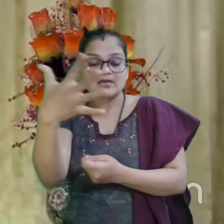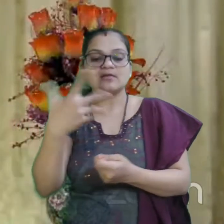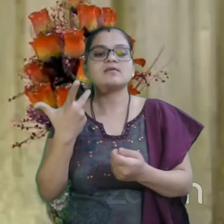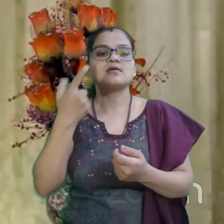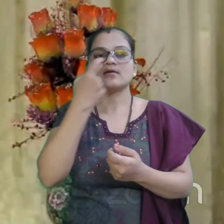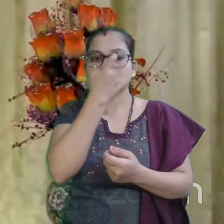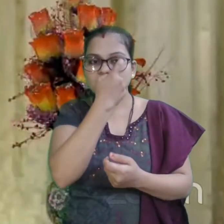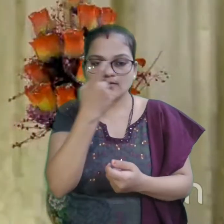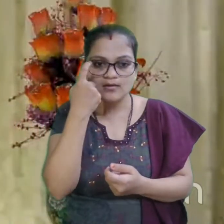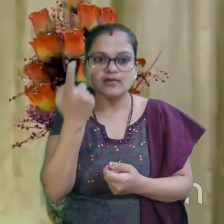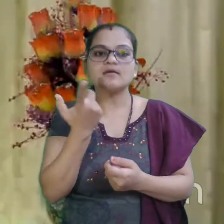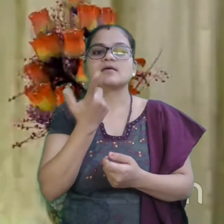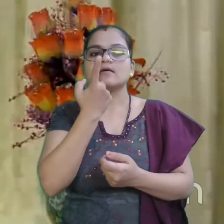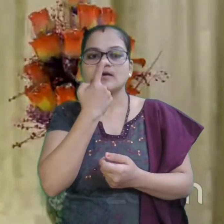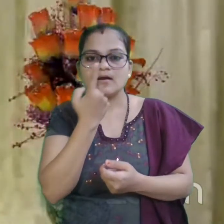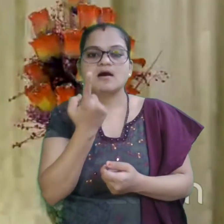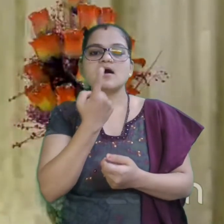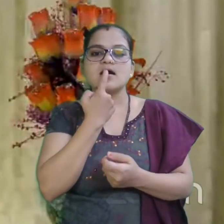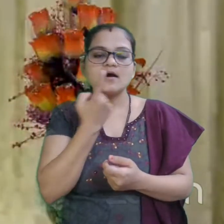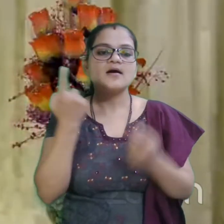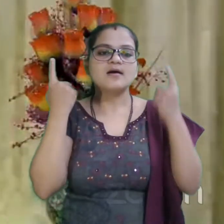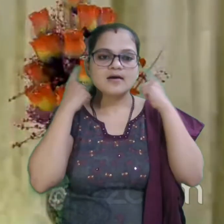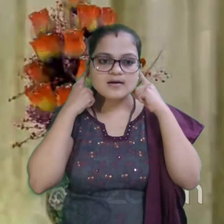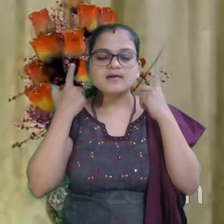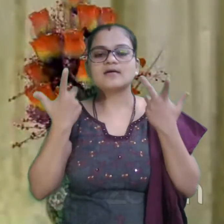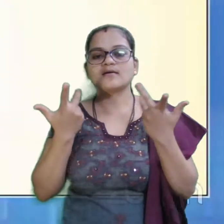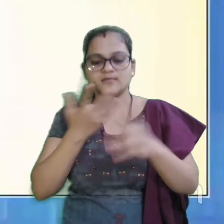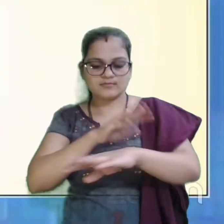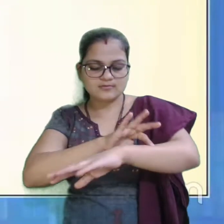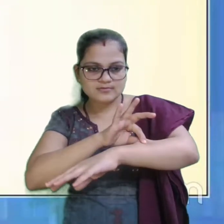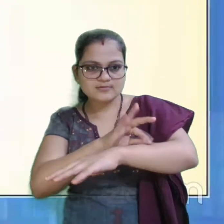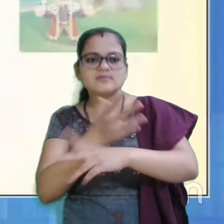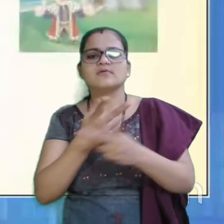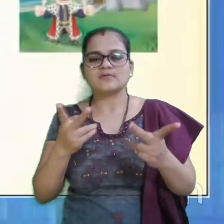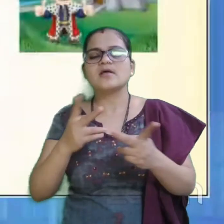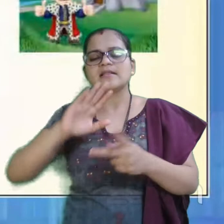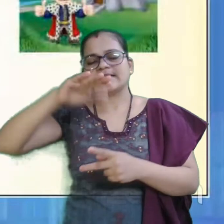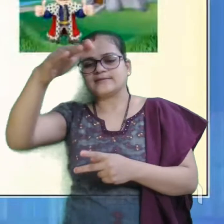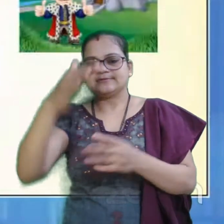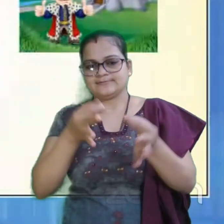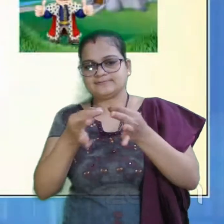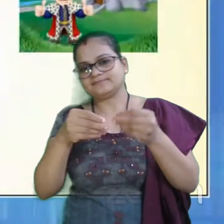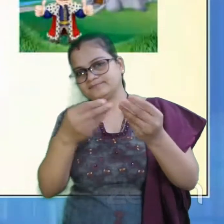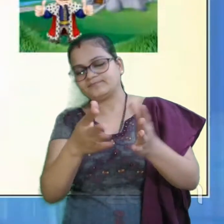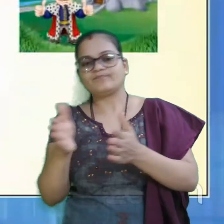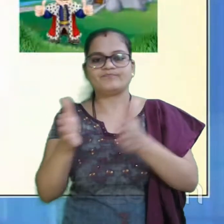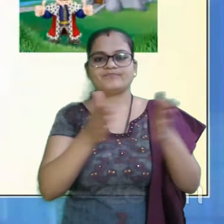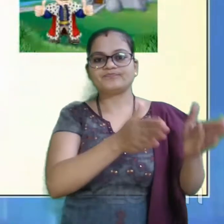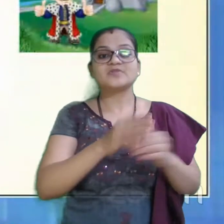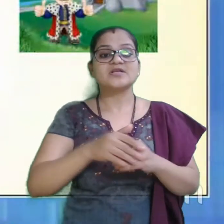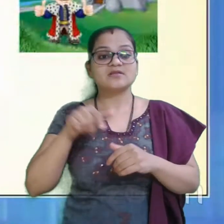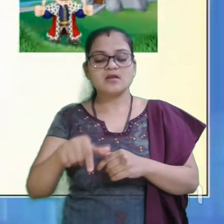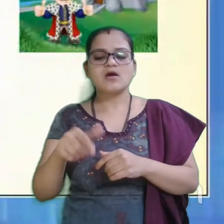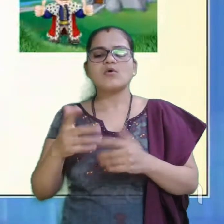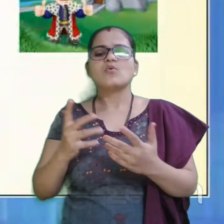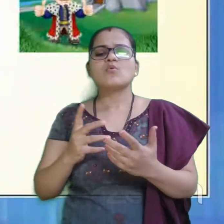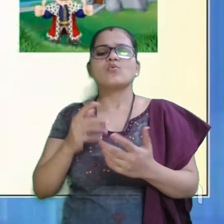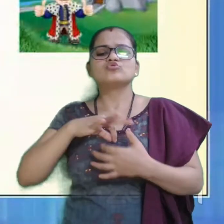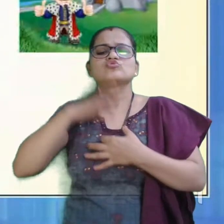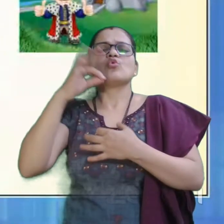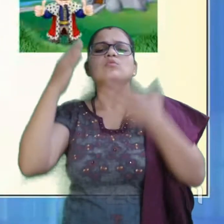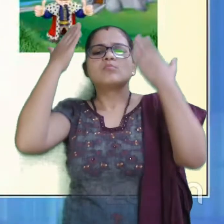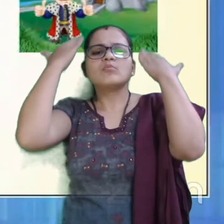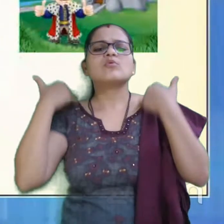senses of this body. The 5 senses that we'll be seeing later on. The another metaphor for soul